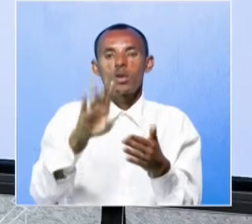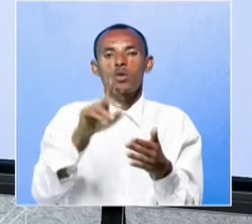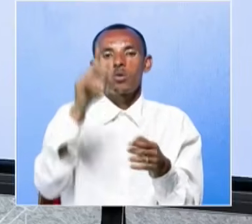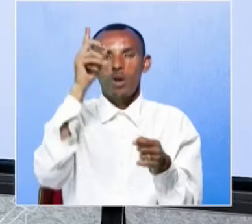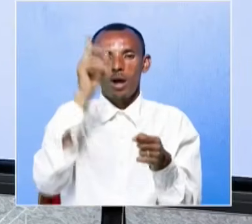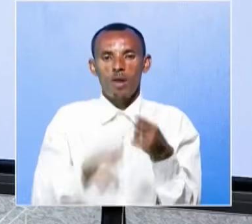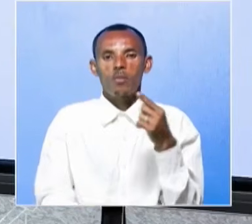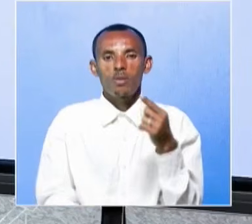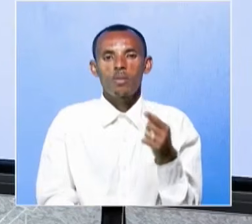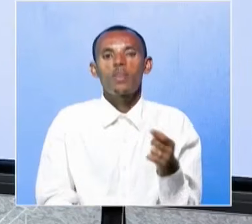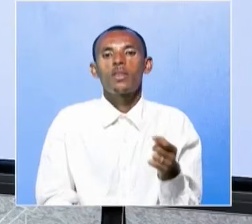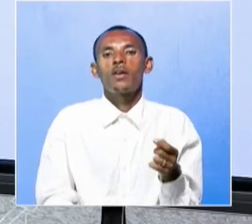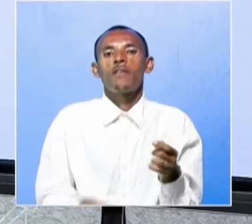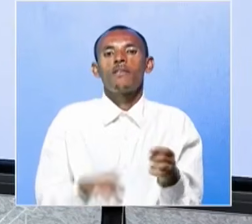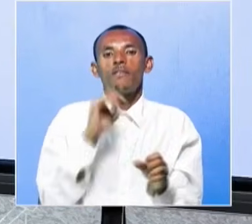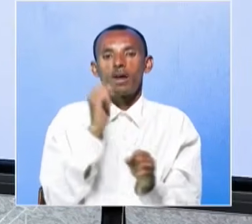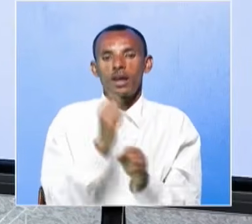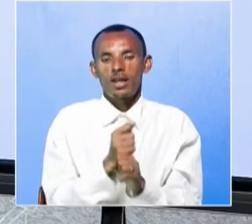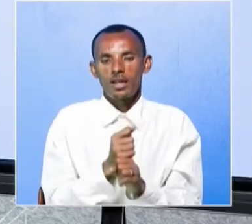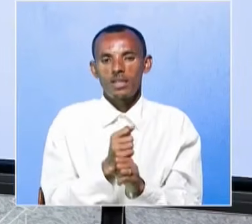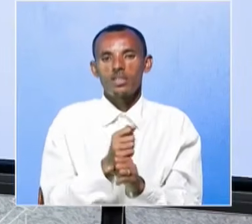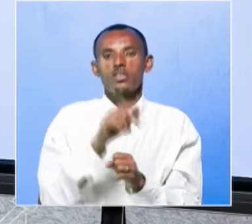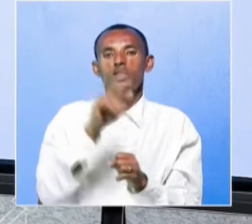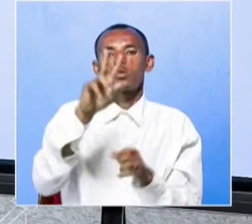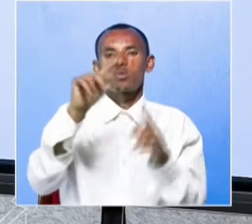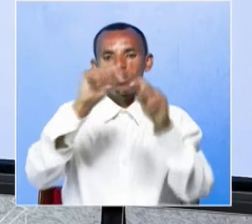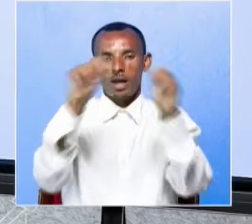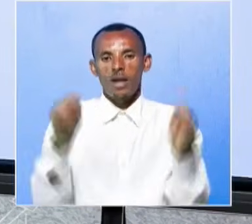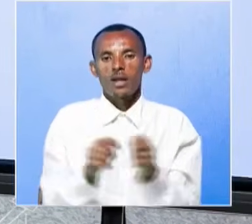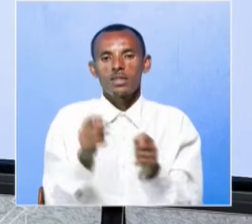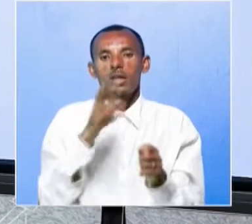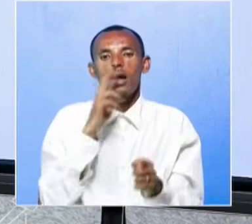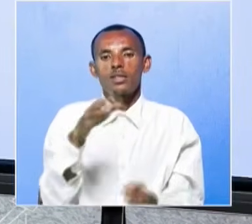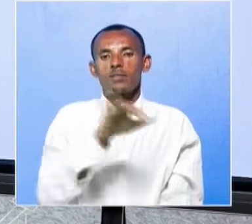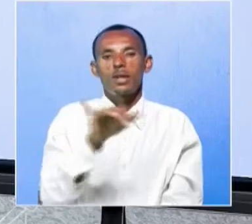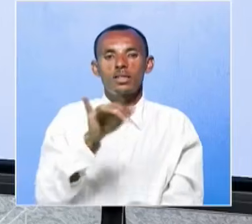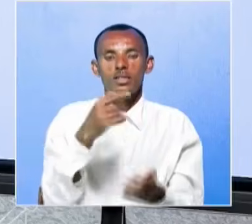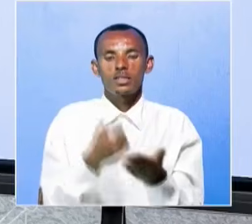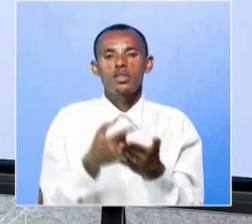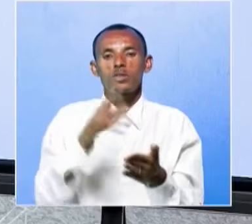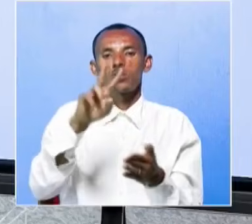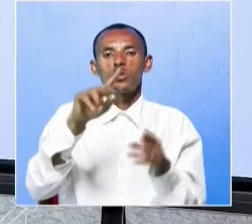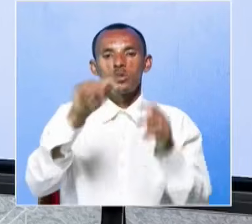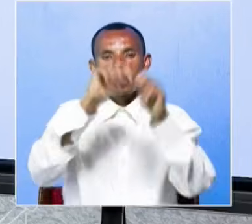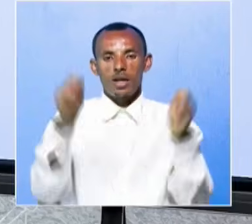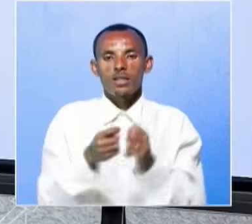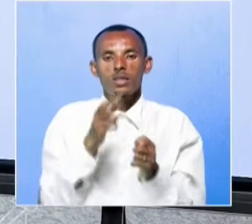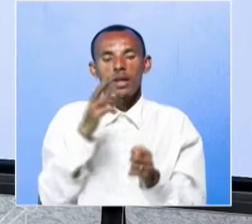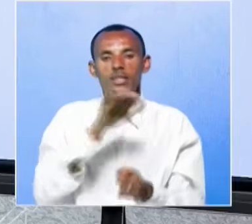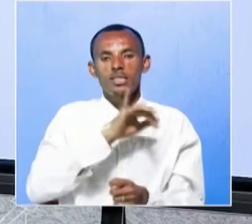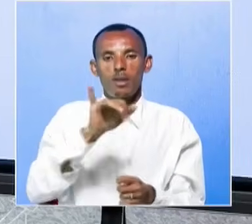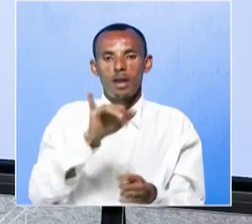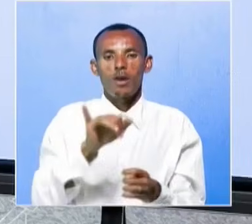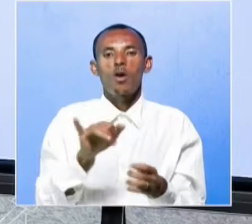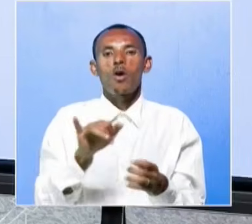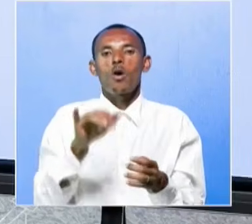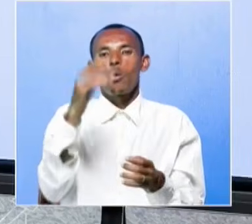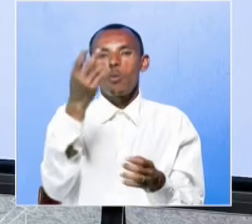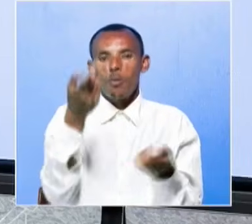cannot find that the two triangles are similar. Okay, these two triangles are similar only whenever b is